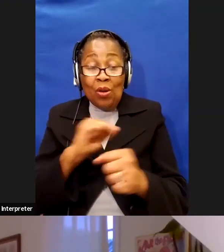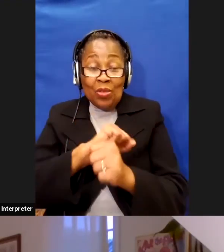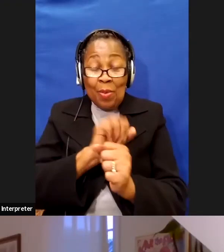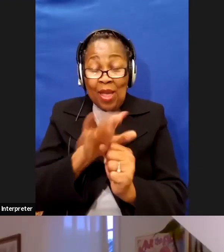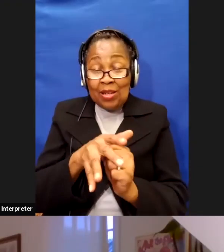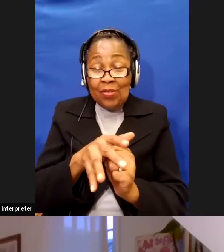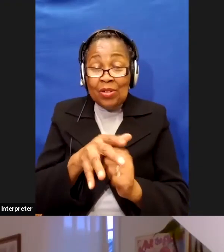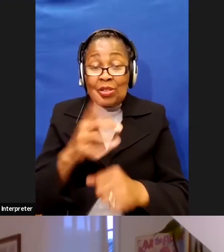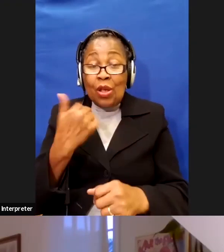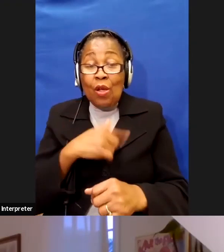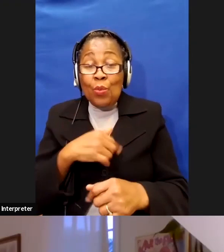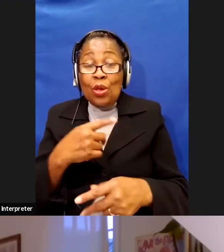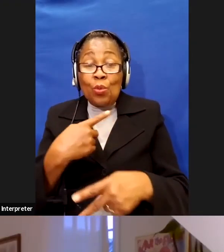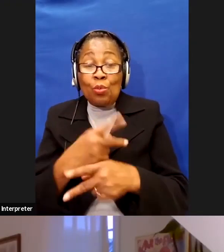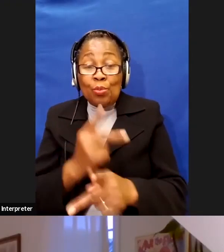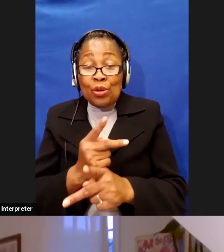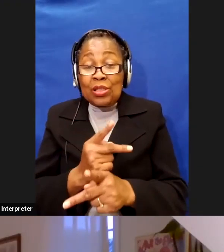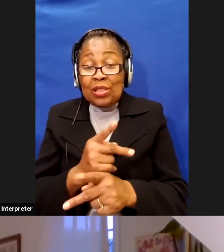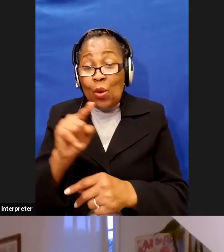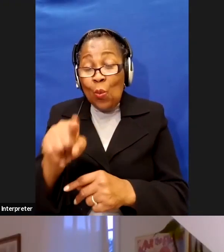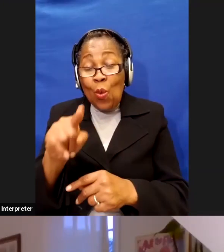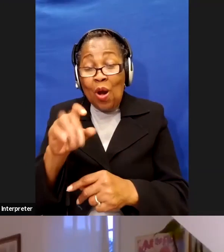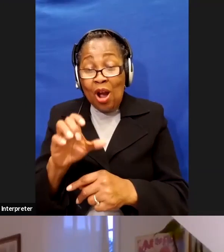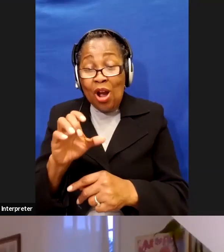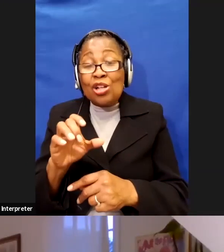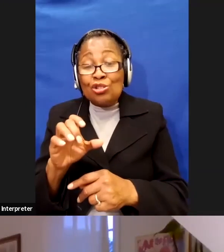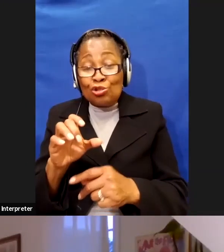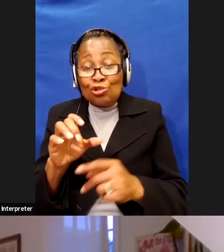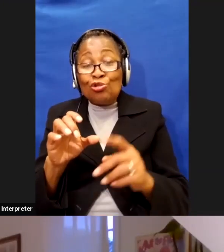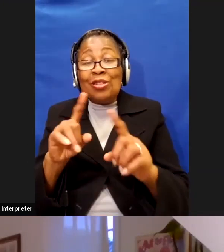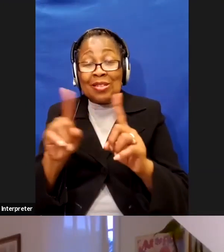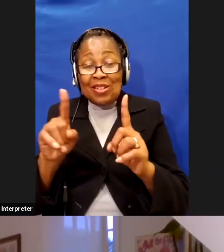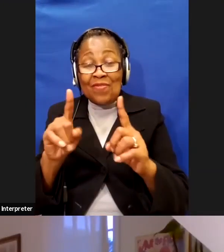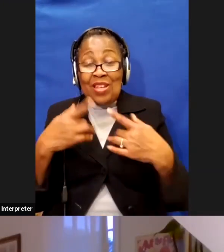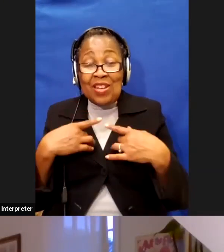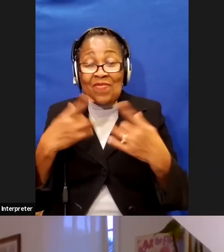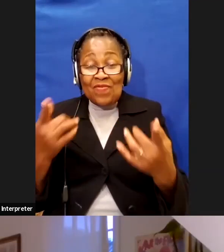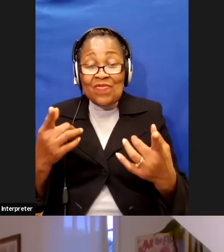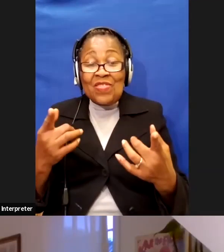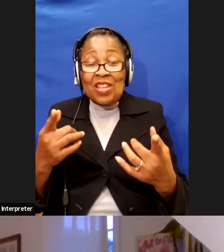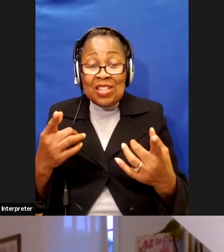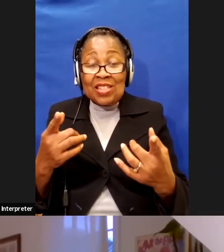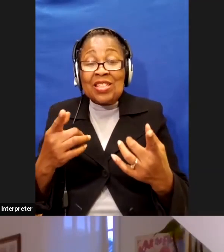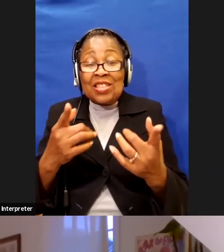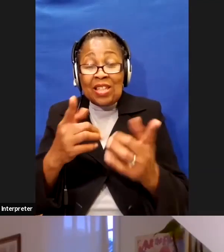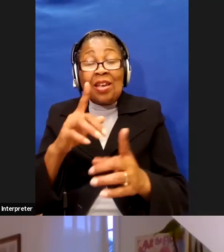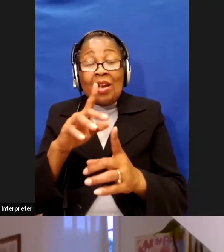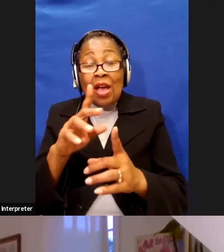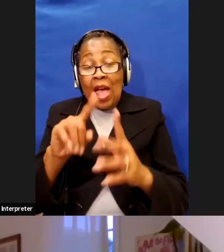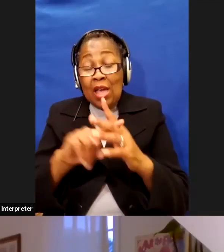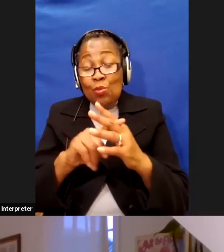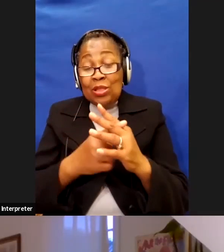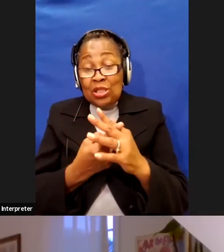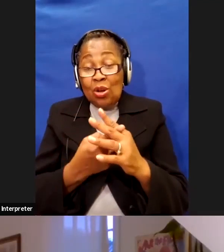were producing 100 unique events a year in 40 different rental venues a year. And how we started with accessibility,